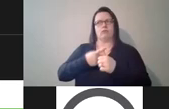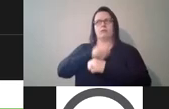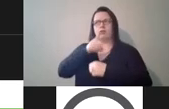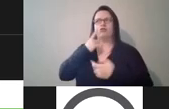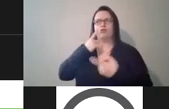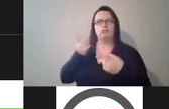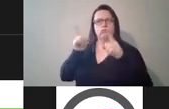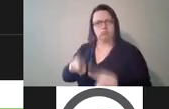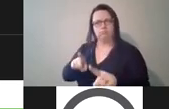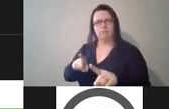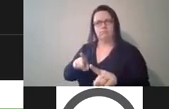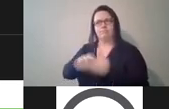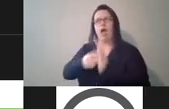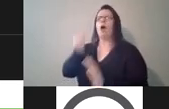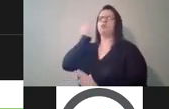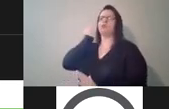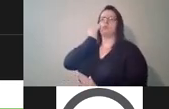you're getting your questions answered.